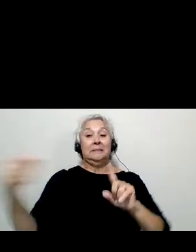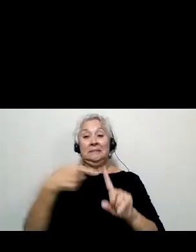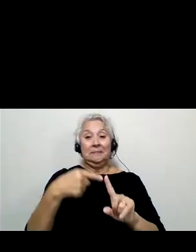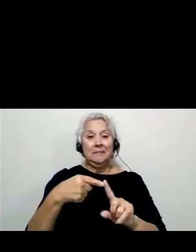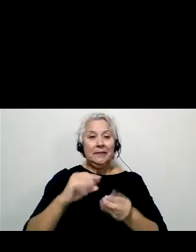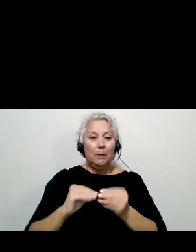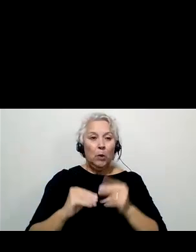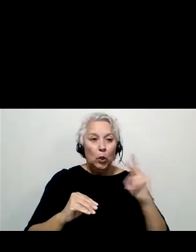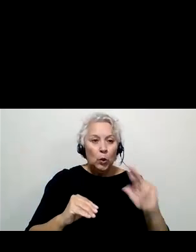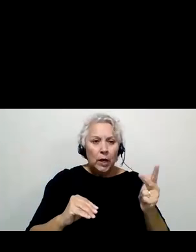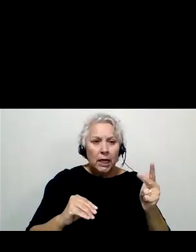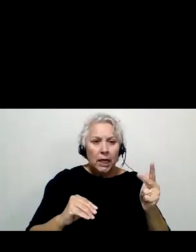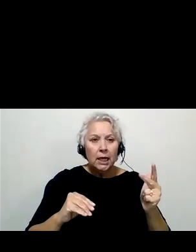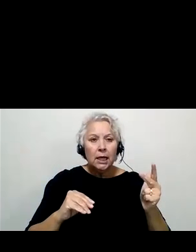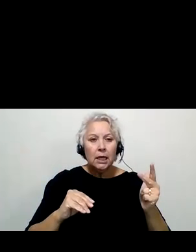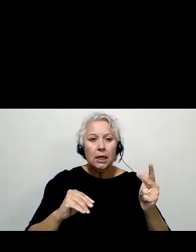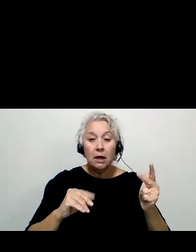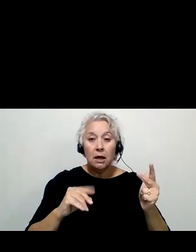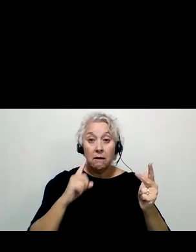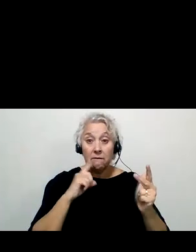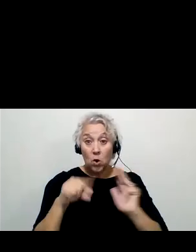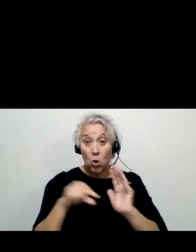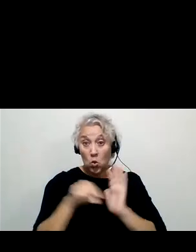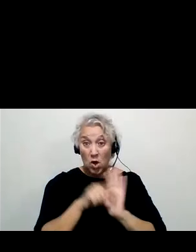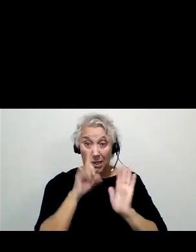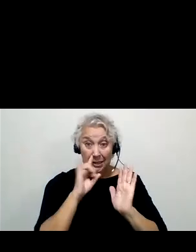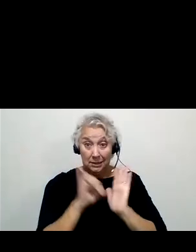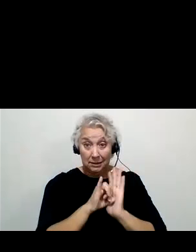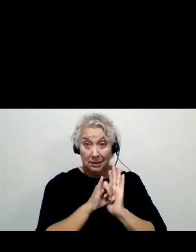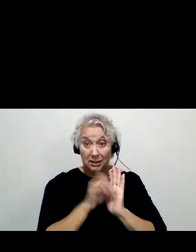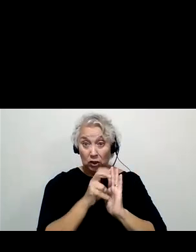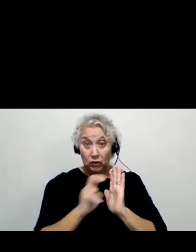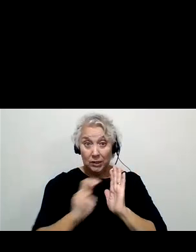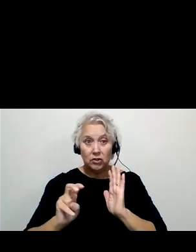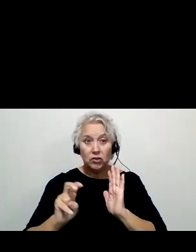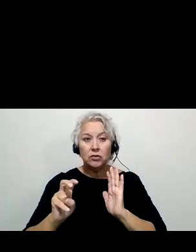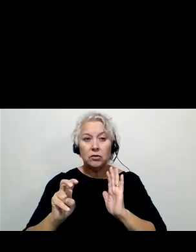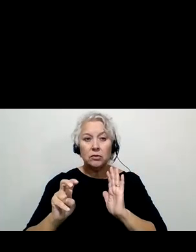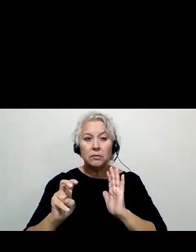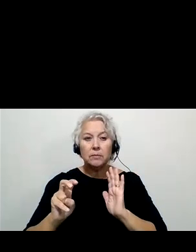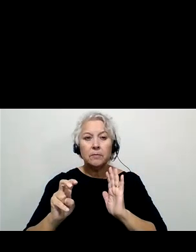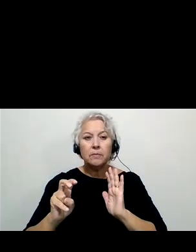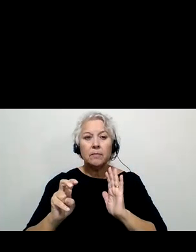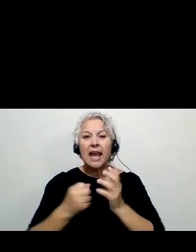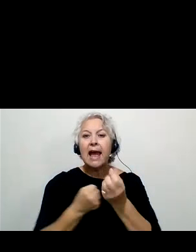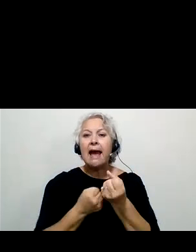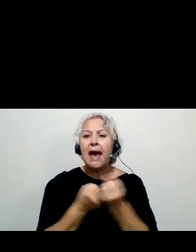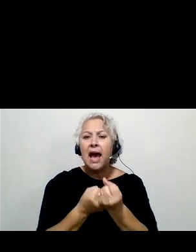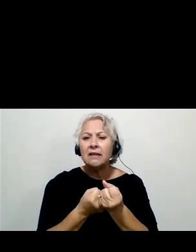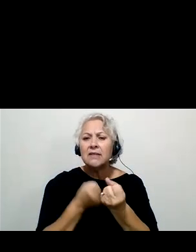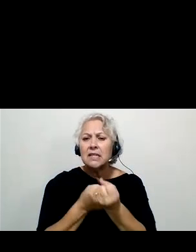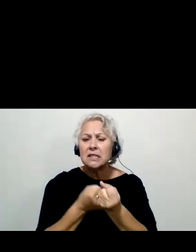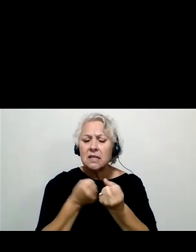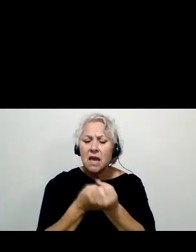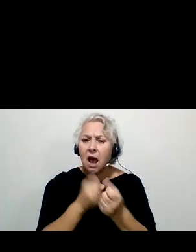3. The third one for the quality indicators for transition states advocacy related to